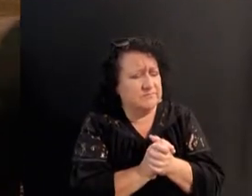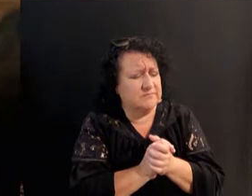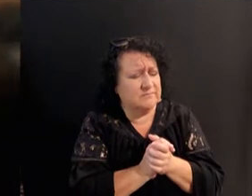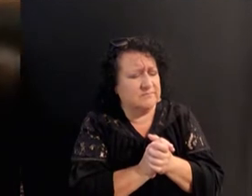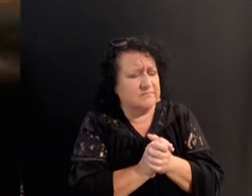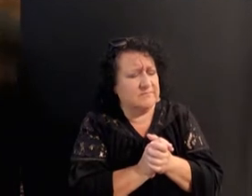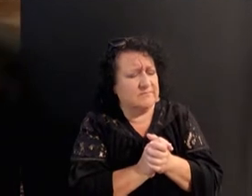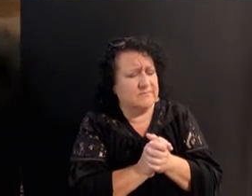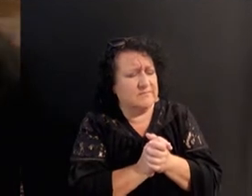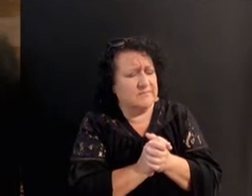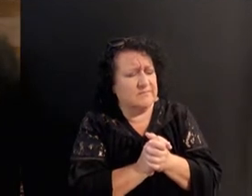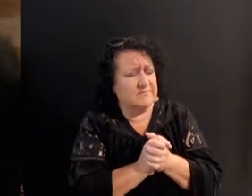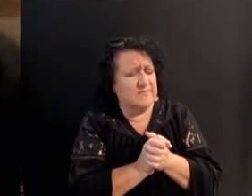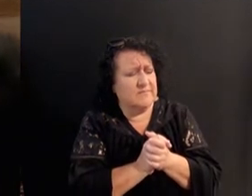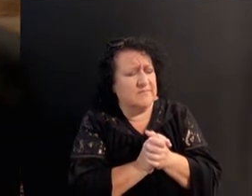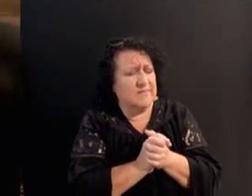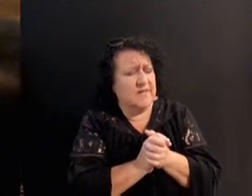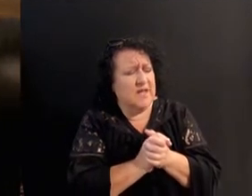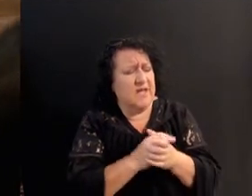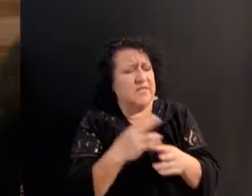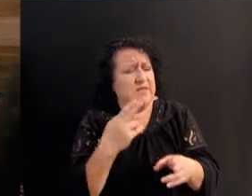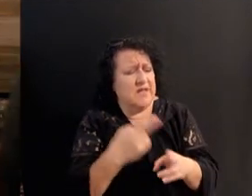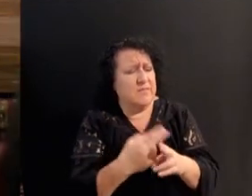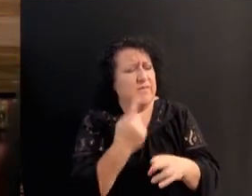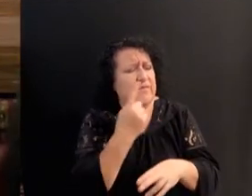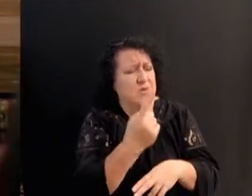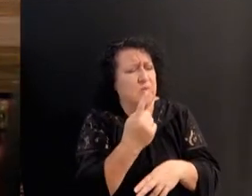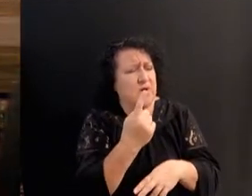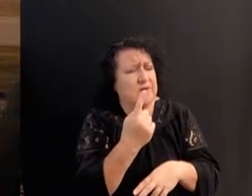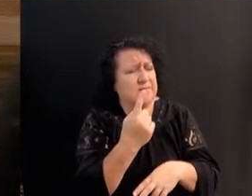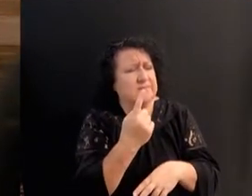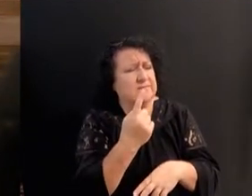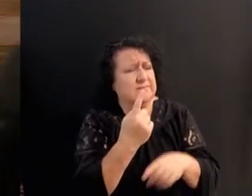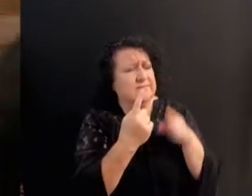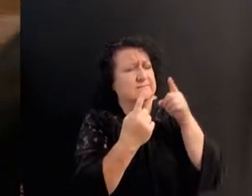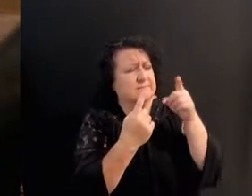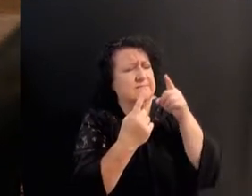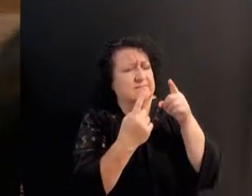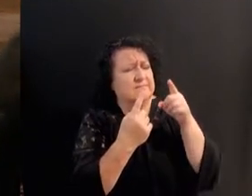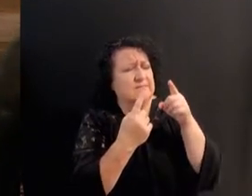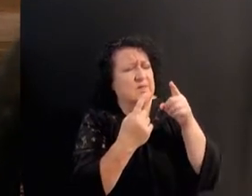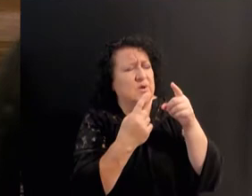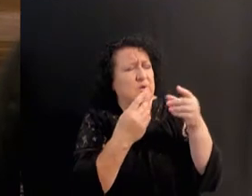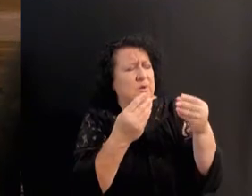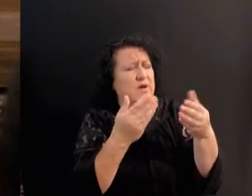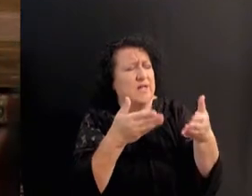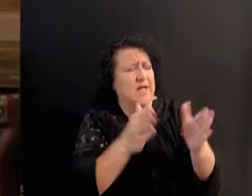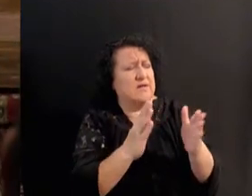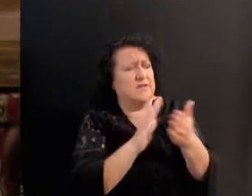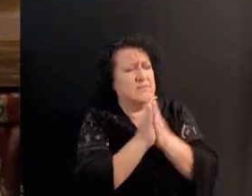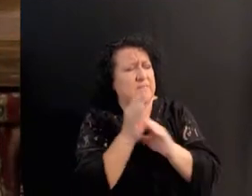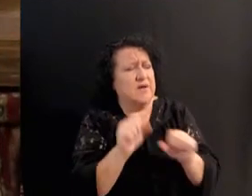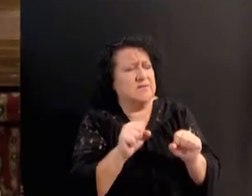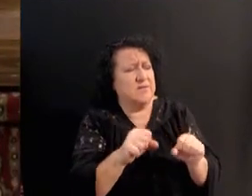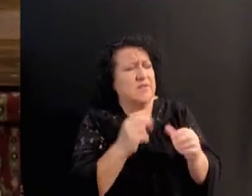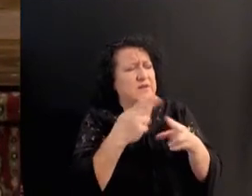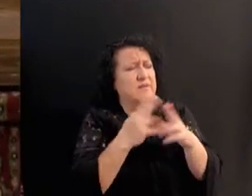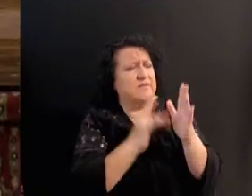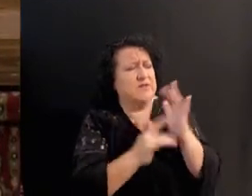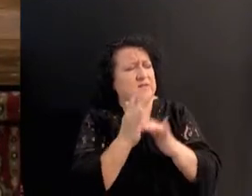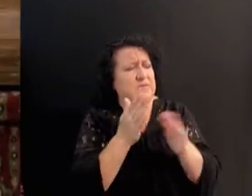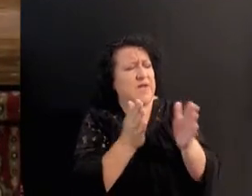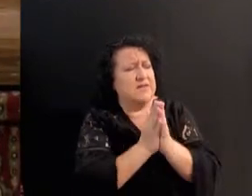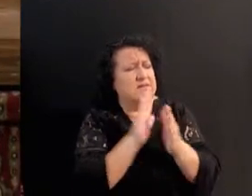one through whom you've made it all possible, in the name of Jesus, we ask it. And all God's people said,